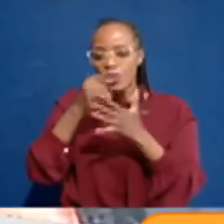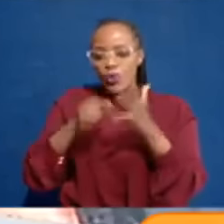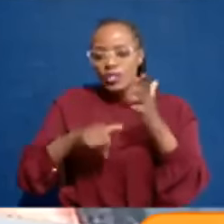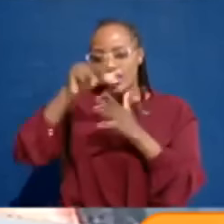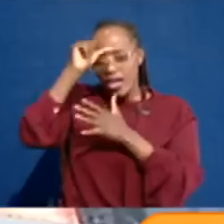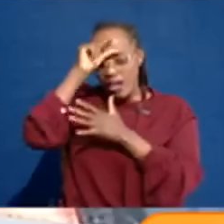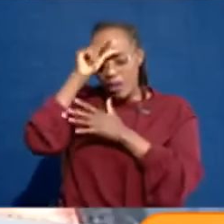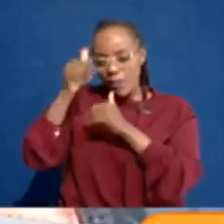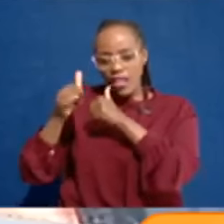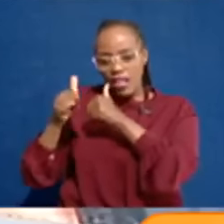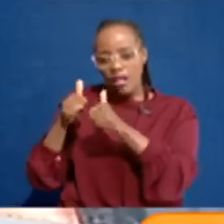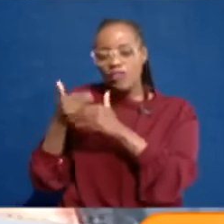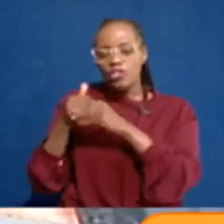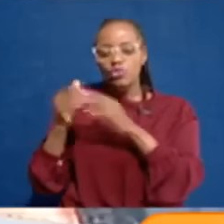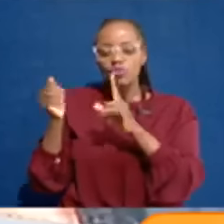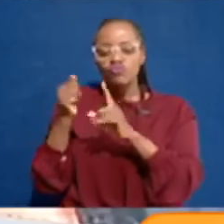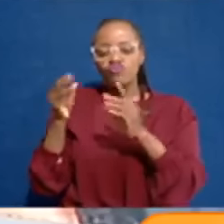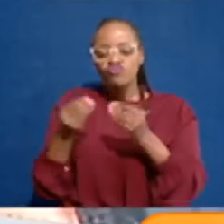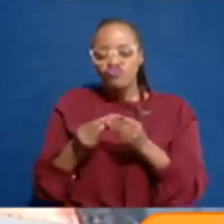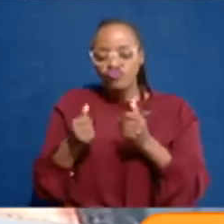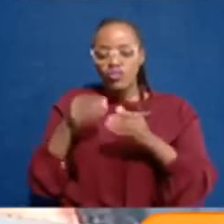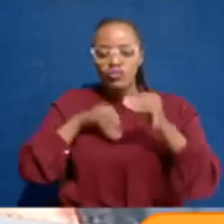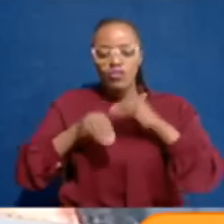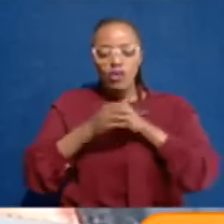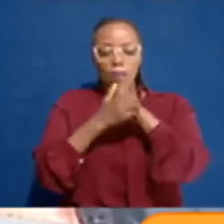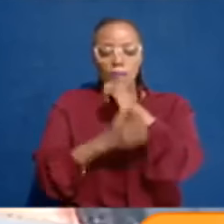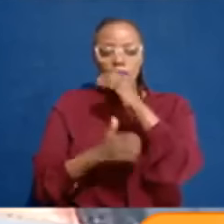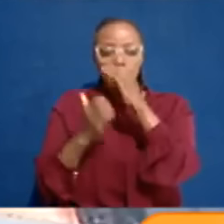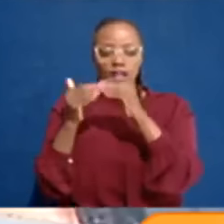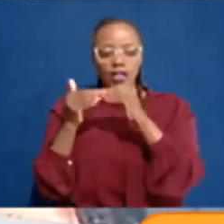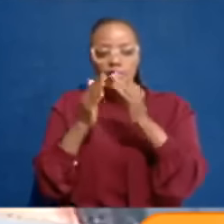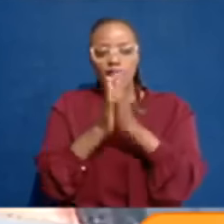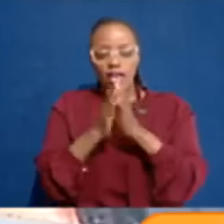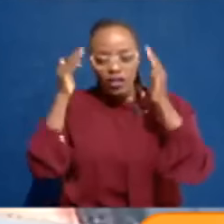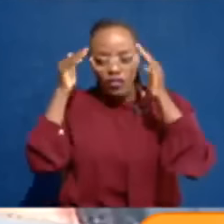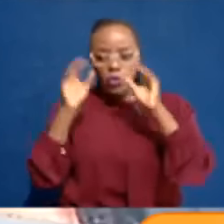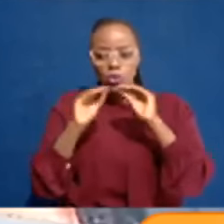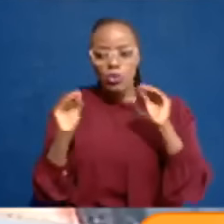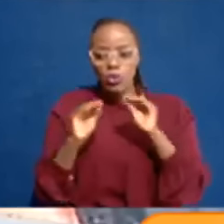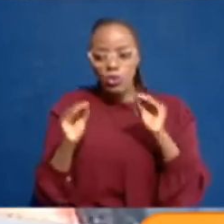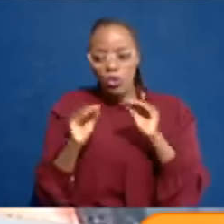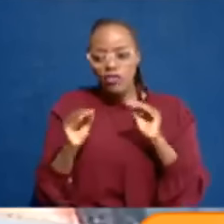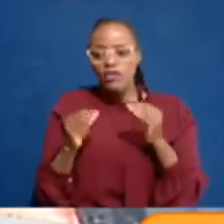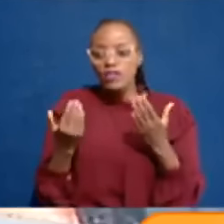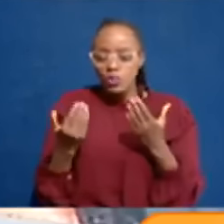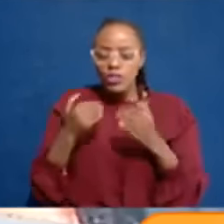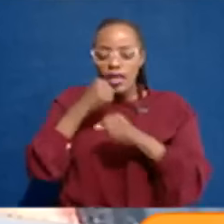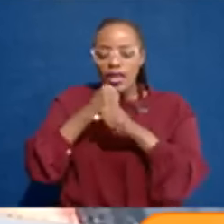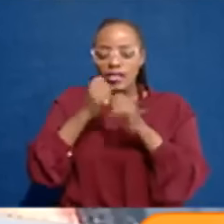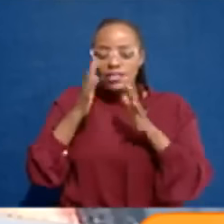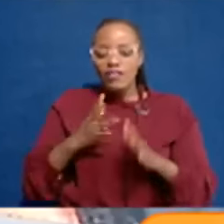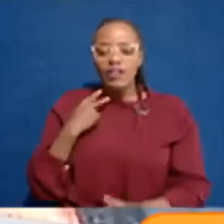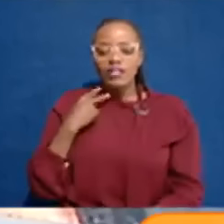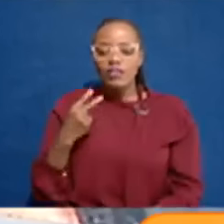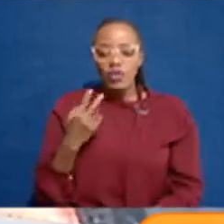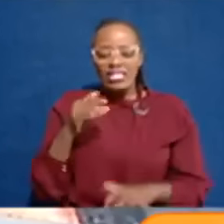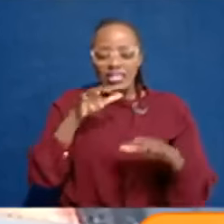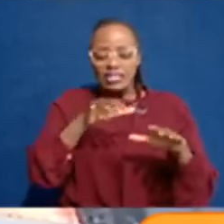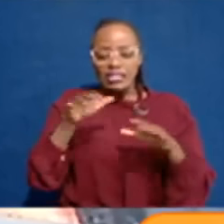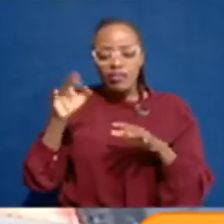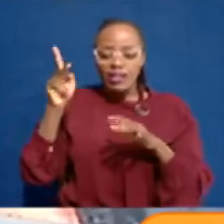government's refusal to fight corruption, poor leadership, and a lack of attention to the voices of servants of Kenyans.